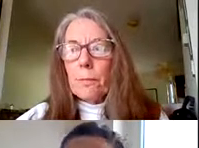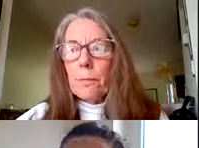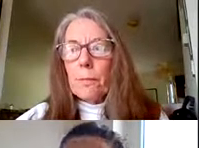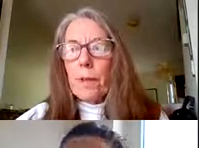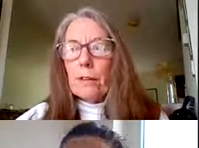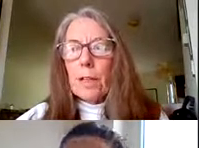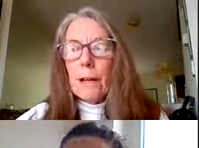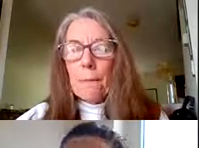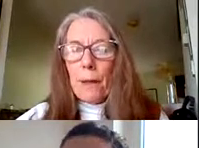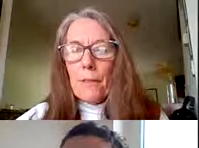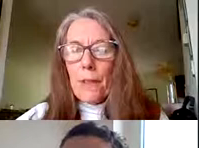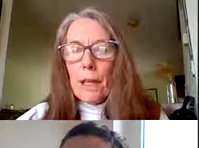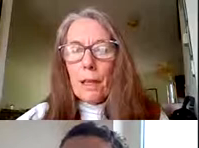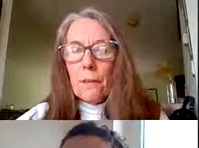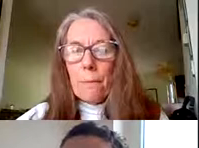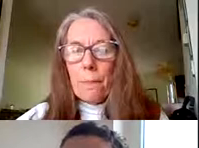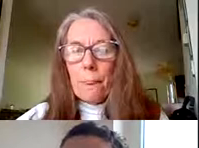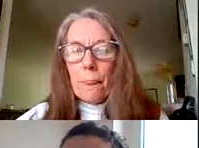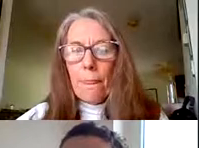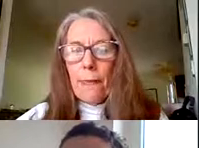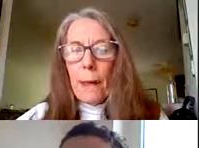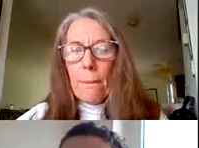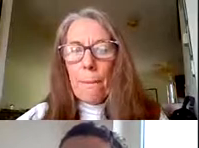that's it, isn't it? I think that's the last one.